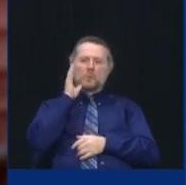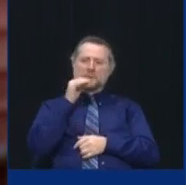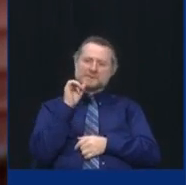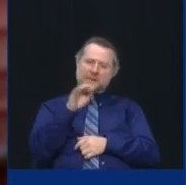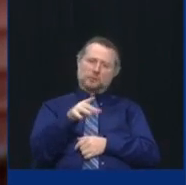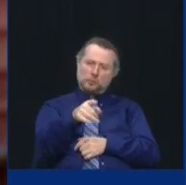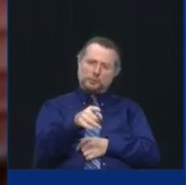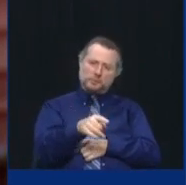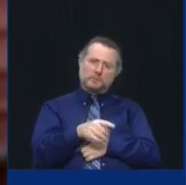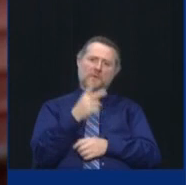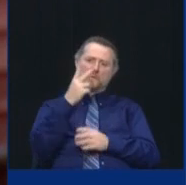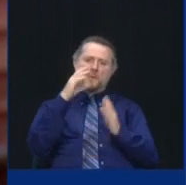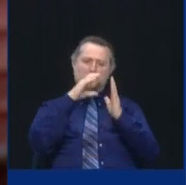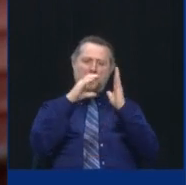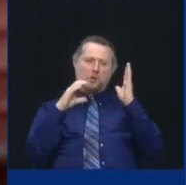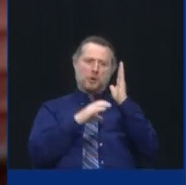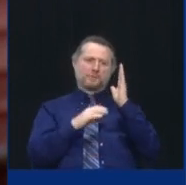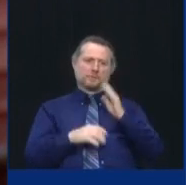two paragraphs.